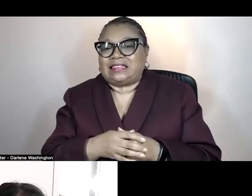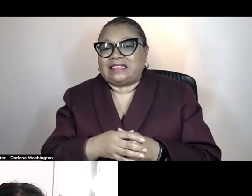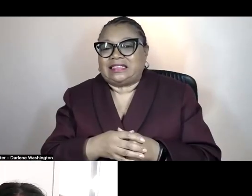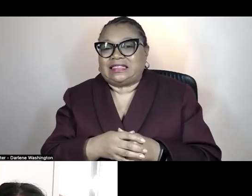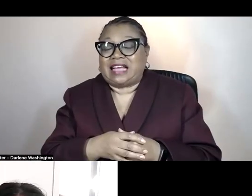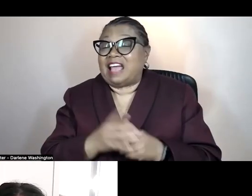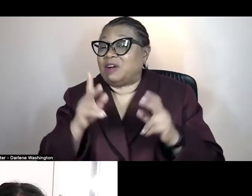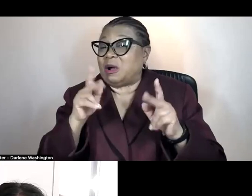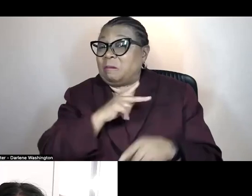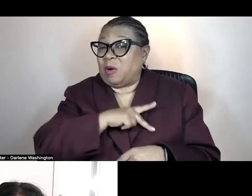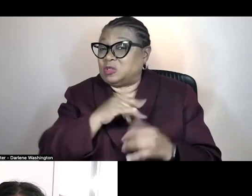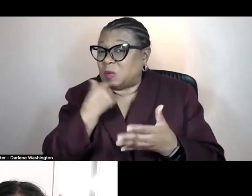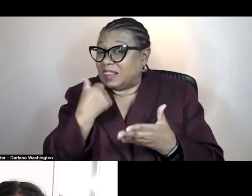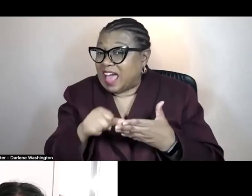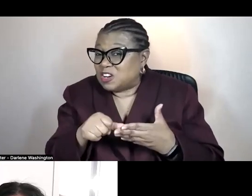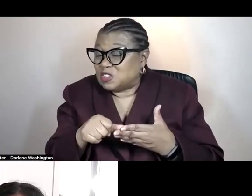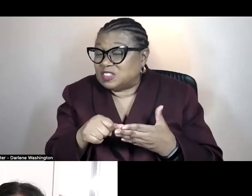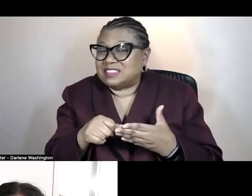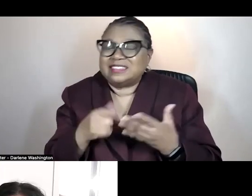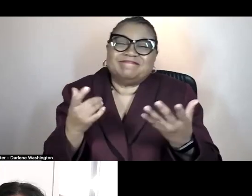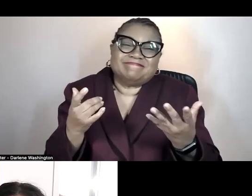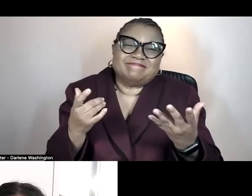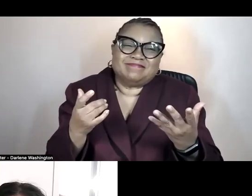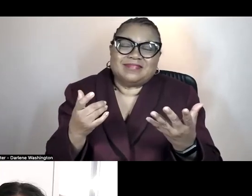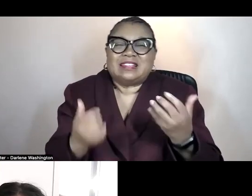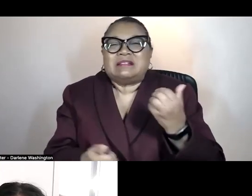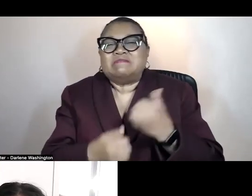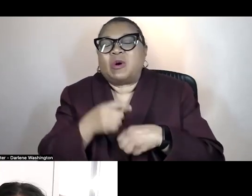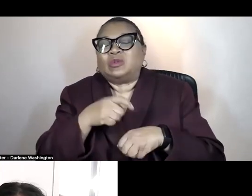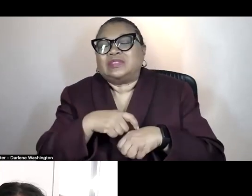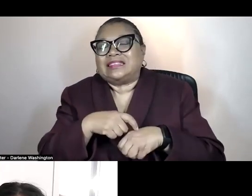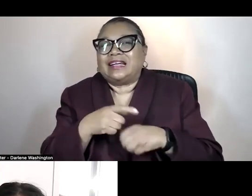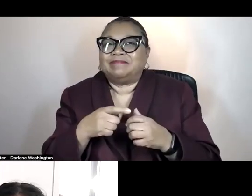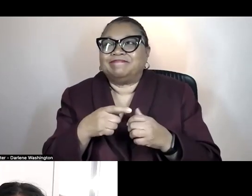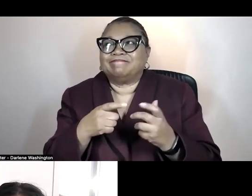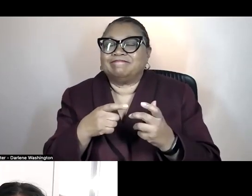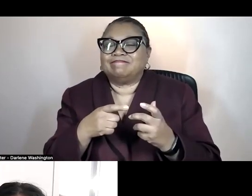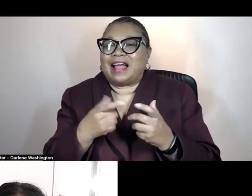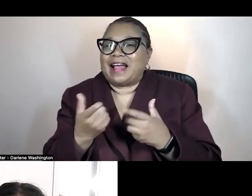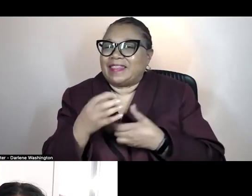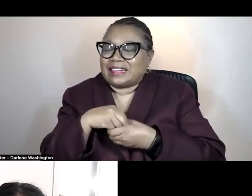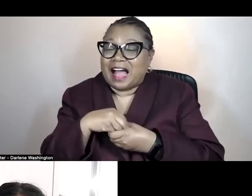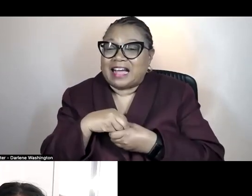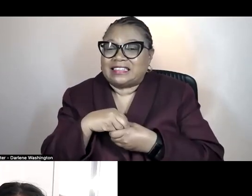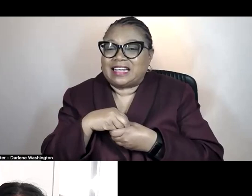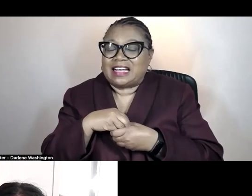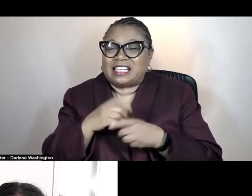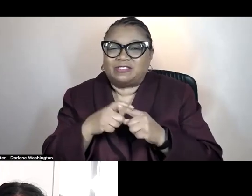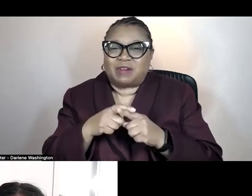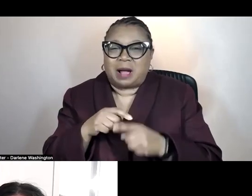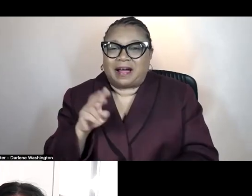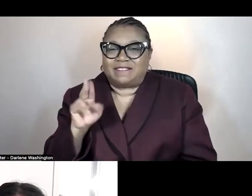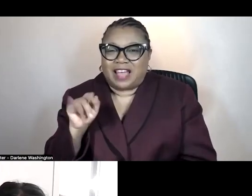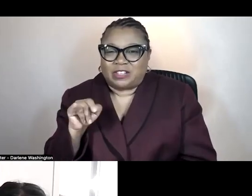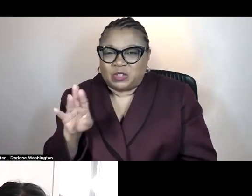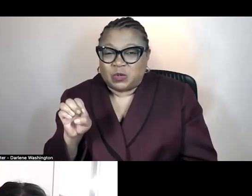if it's a personal letter. But usually the content is coming out from a venue